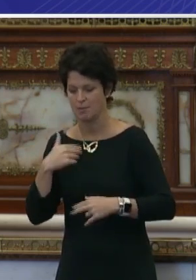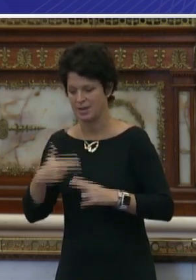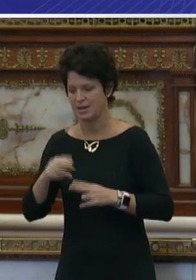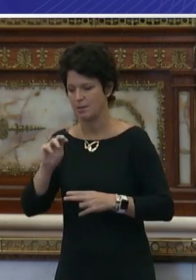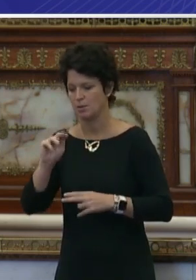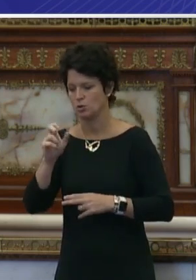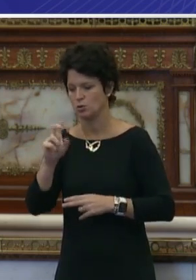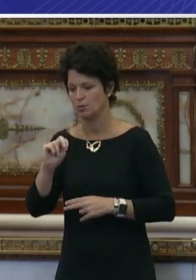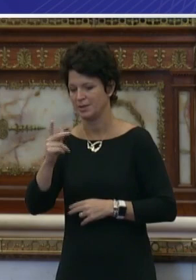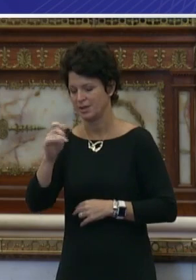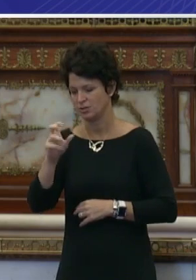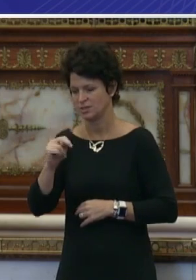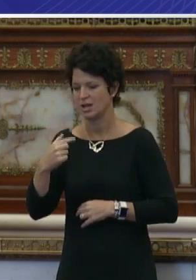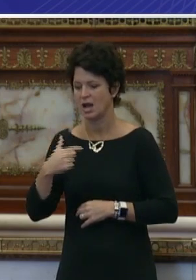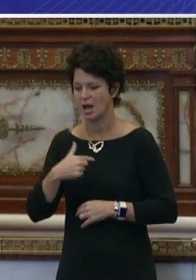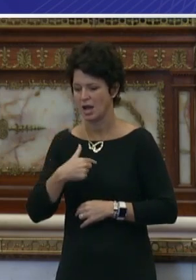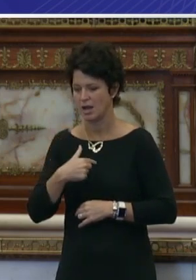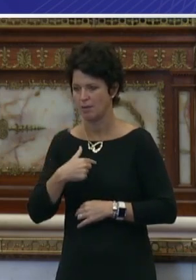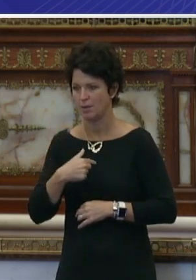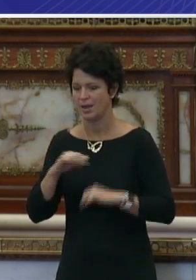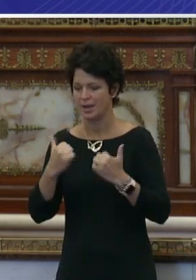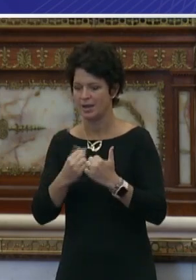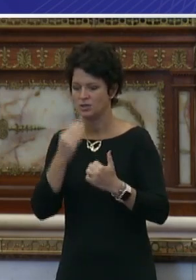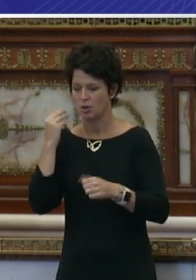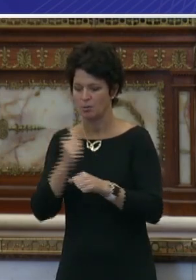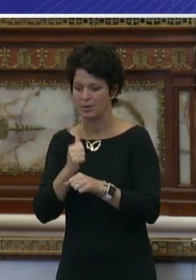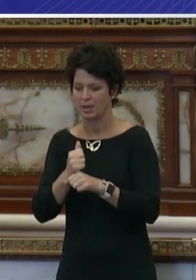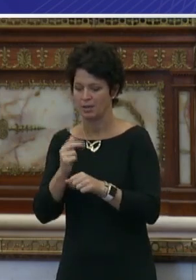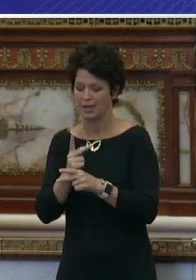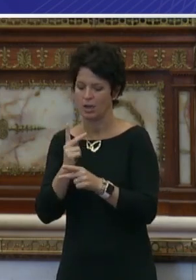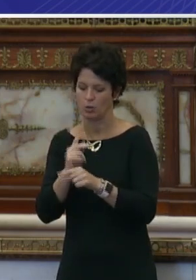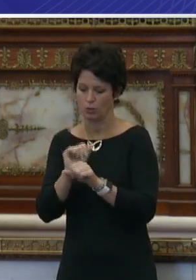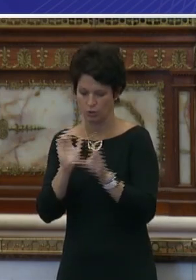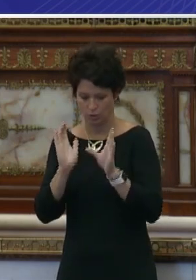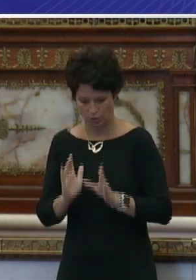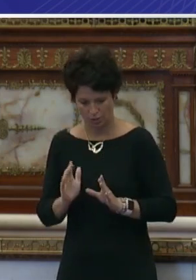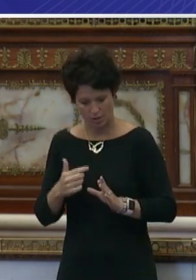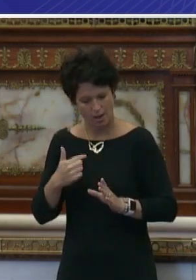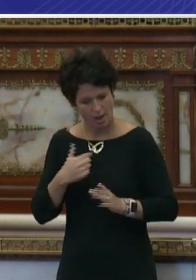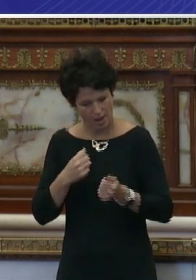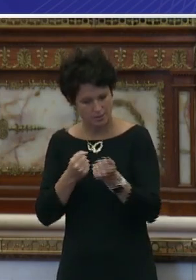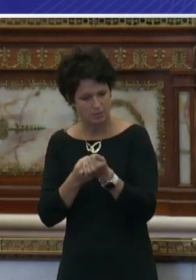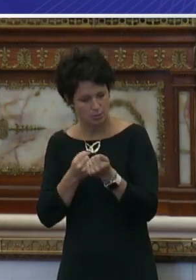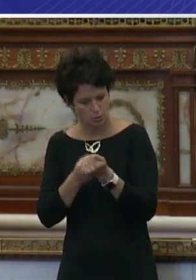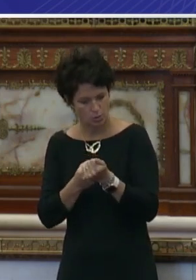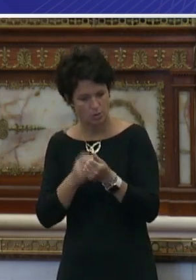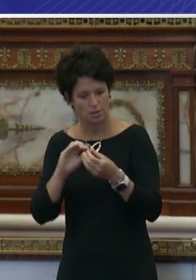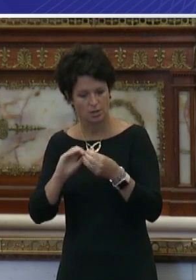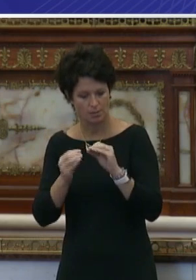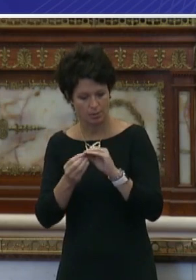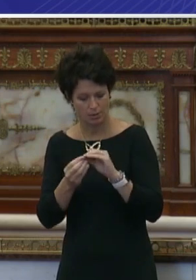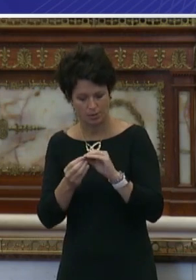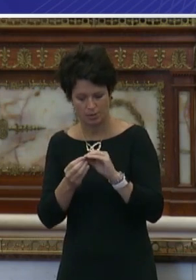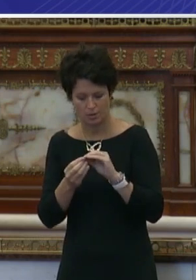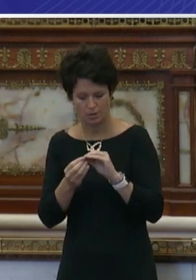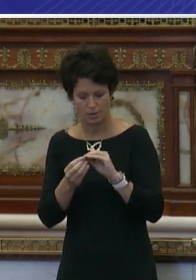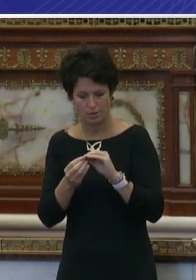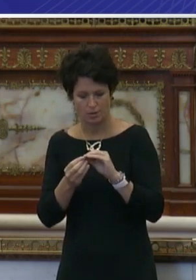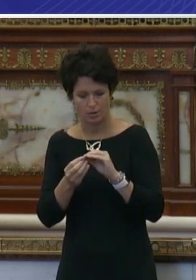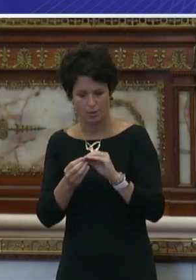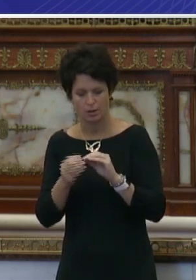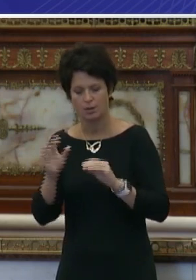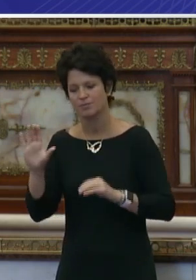Norman Henderson. I am an agency home care worker, and I am in support of